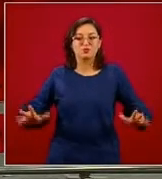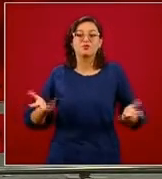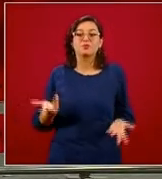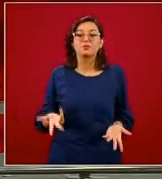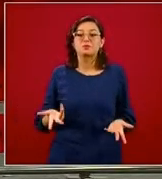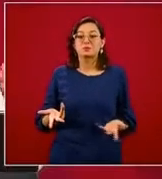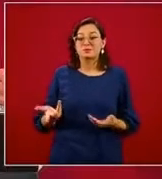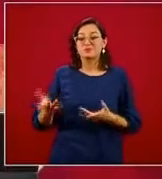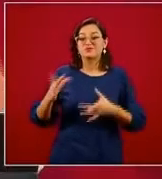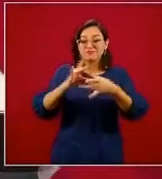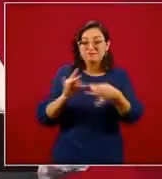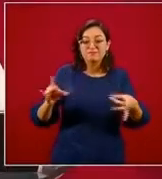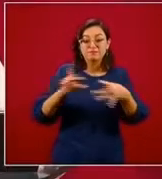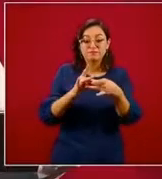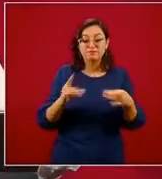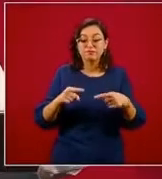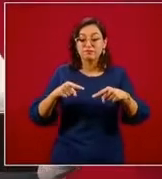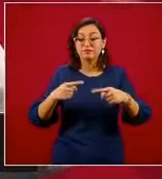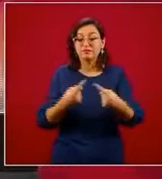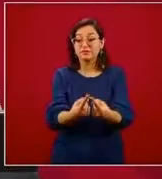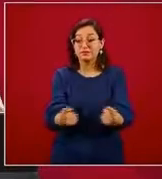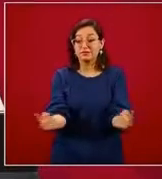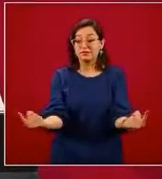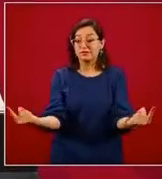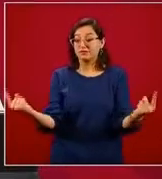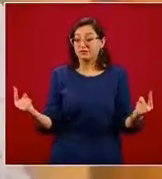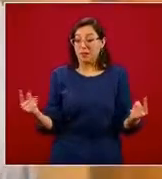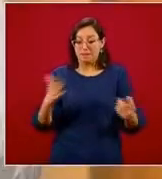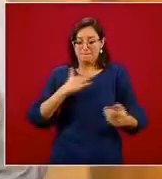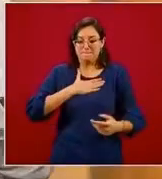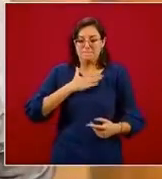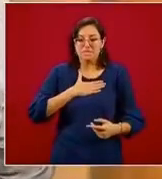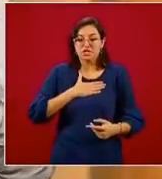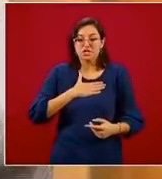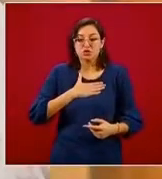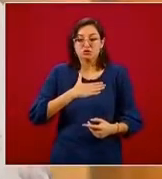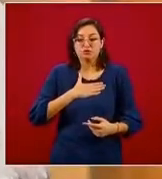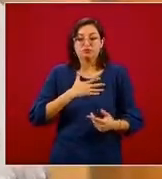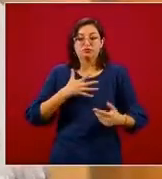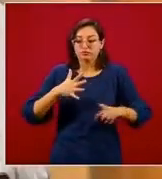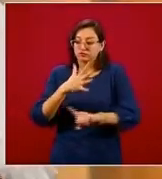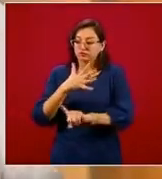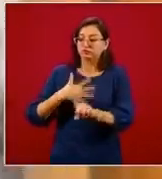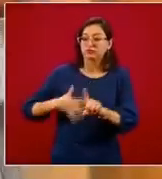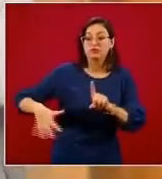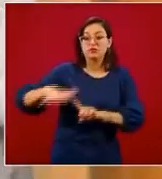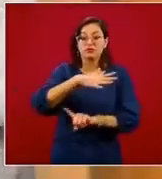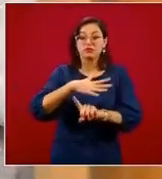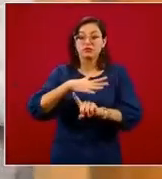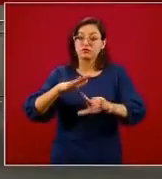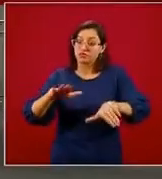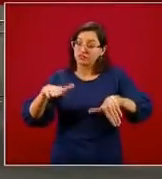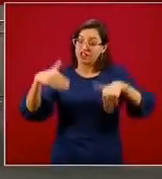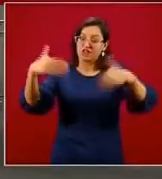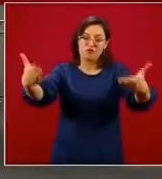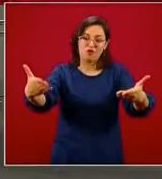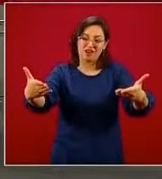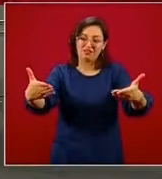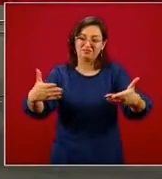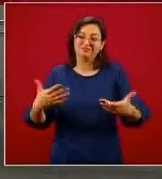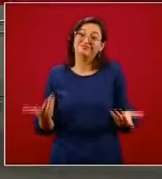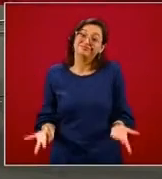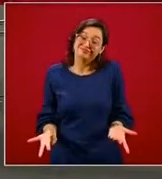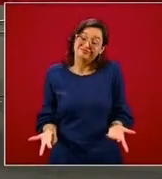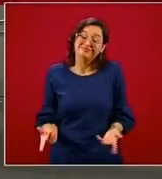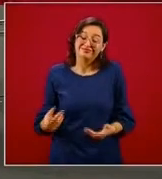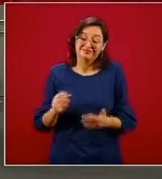nos safe distance. explicó He que el came here espacio and he íntimo, explained to us el that this espacio intimate social space that we y el have espacio is público. right near us, Y and then estos we